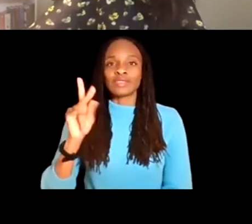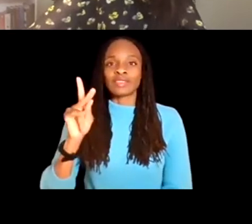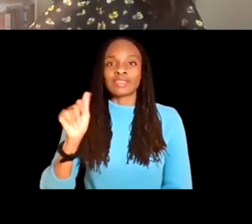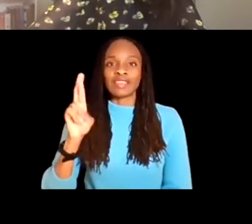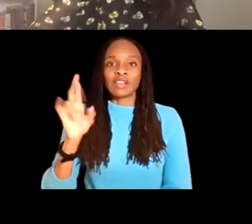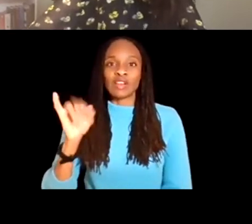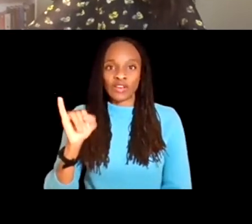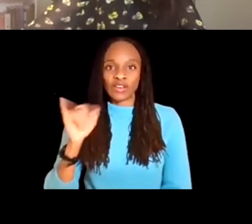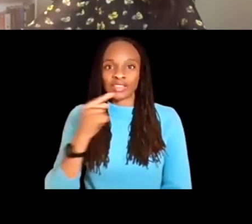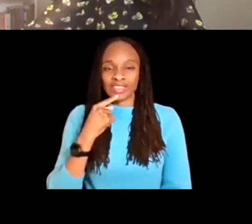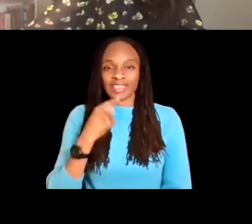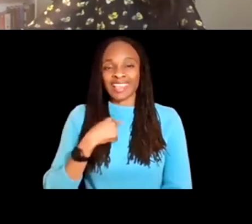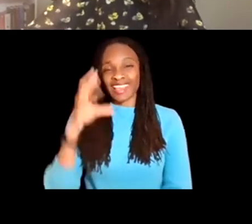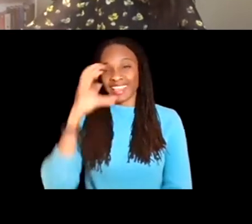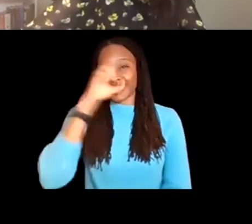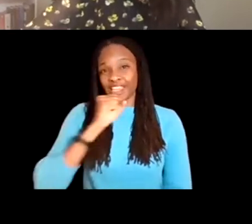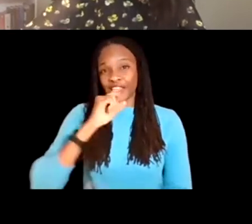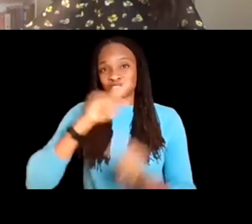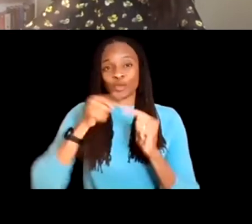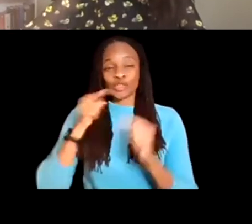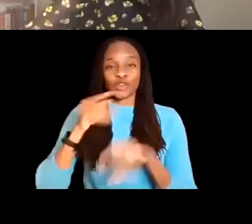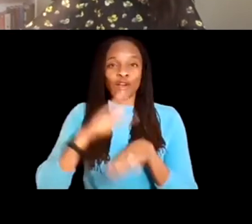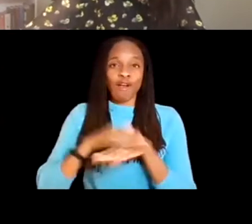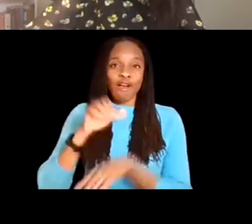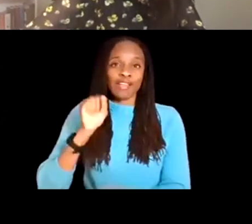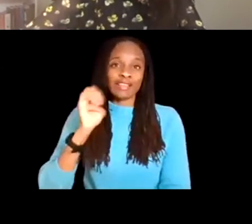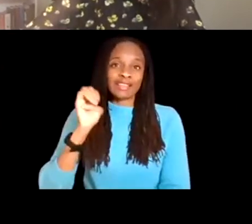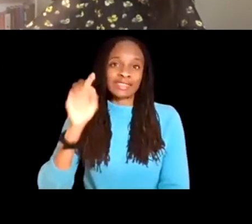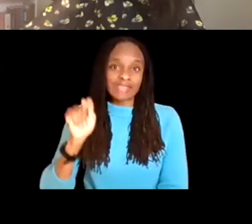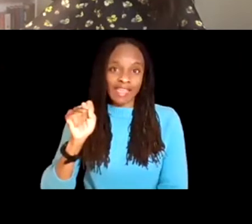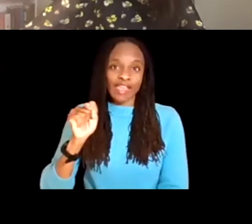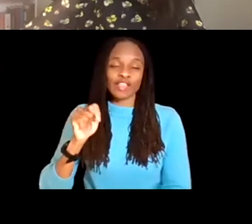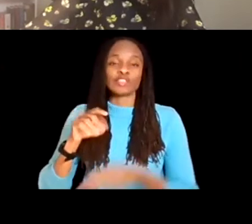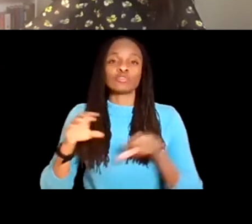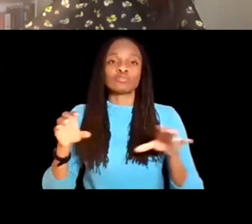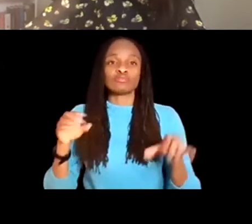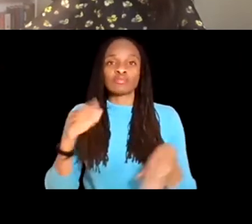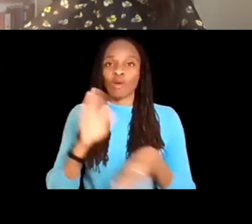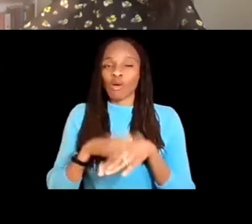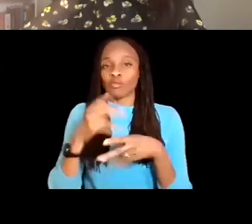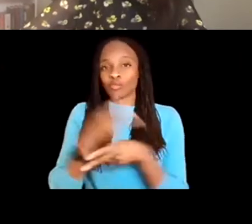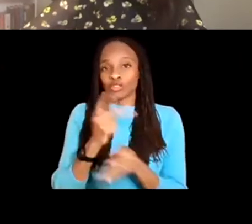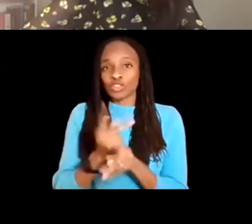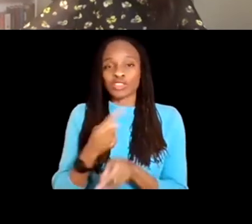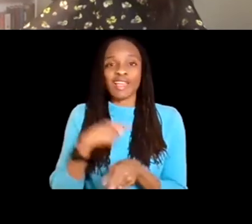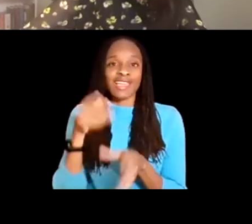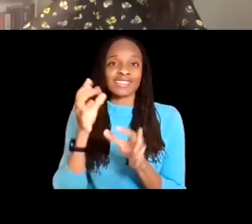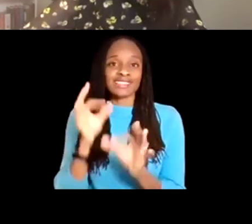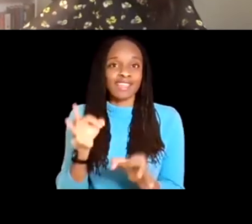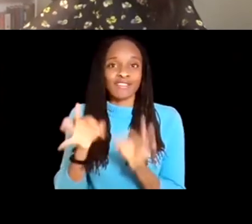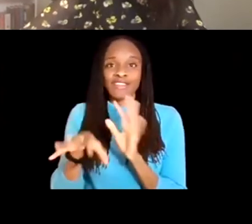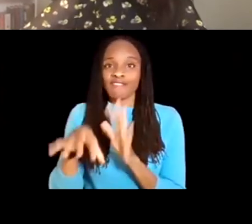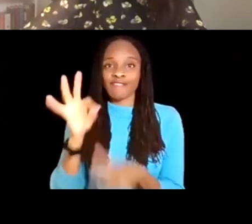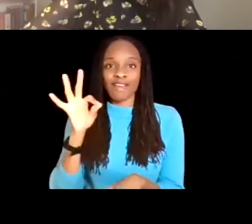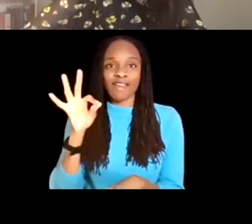I guess, when you are on set and when you're doing, productions, like, I definitely find a way